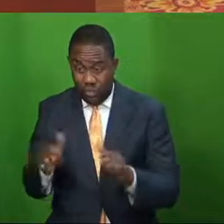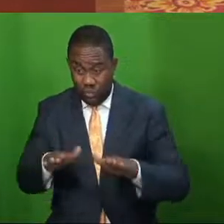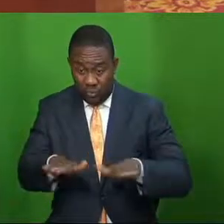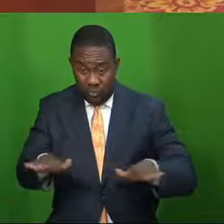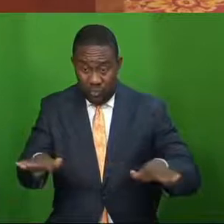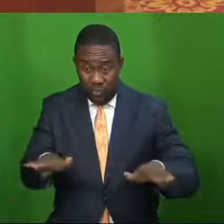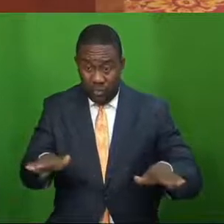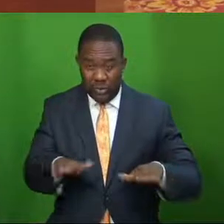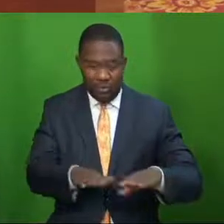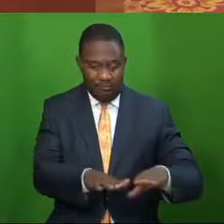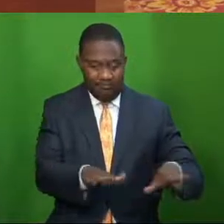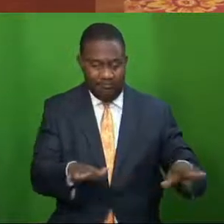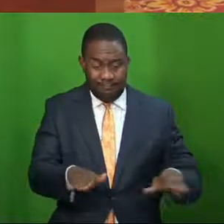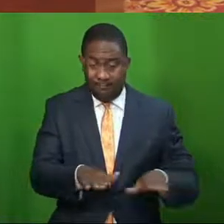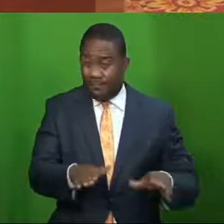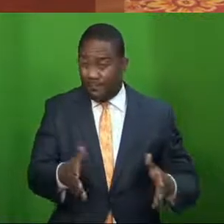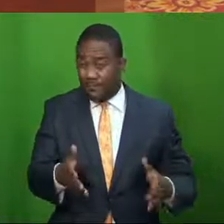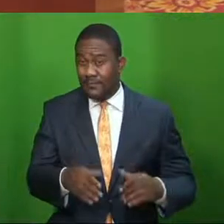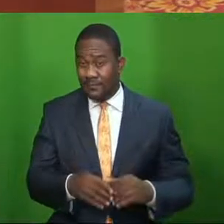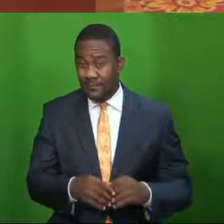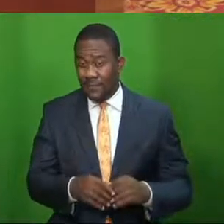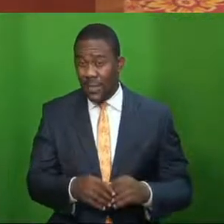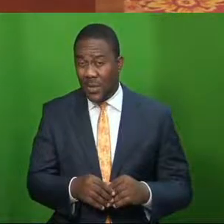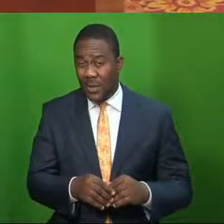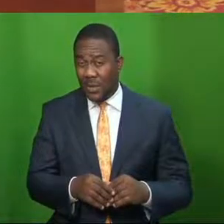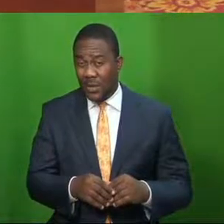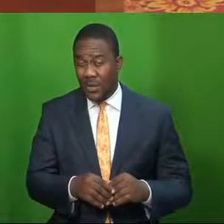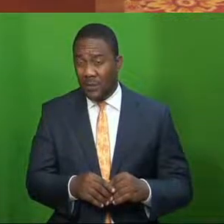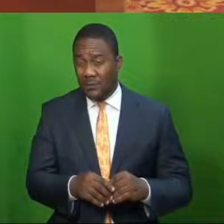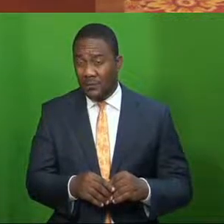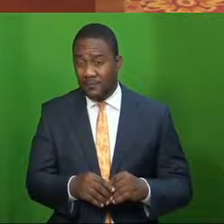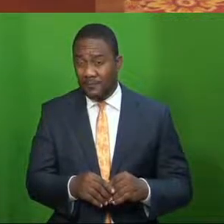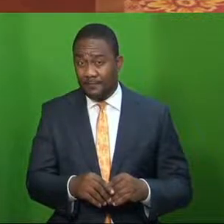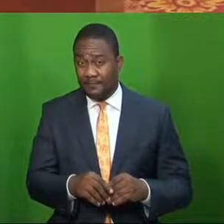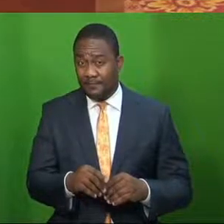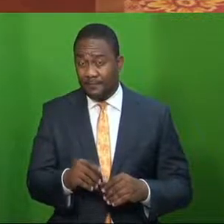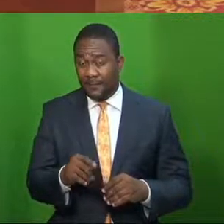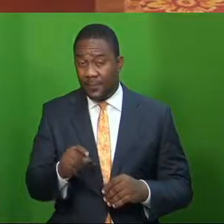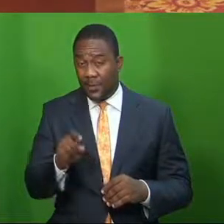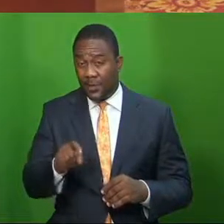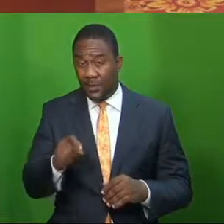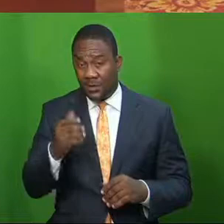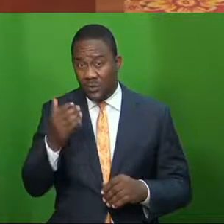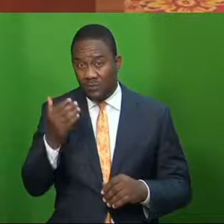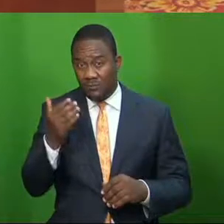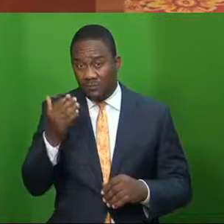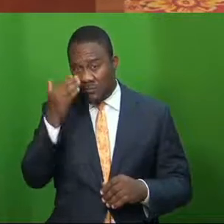assure ourselves of the strength of our